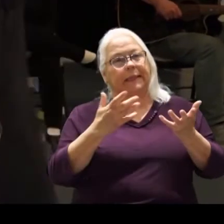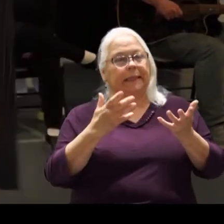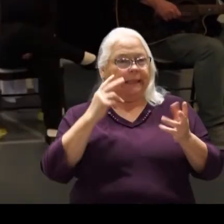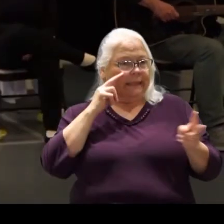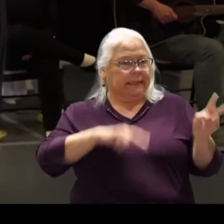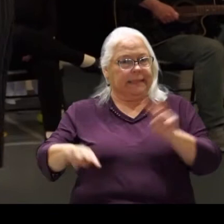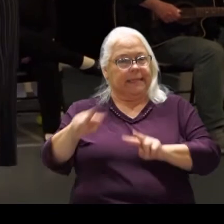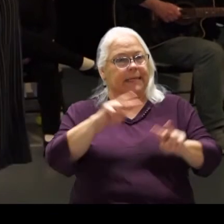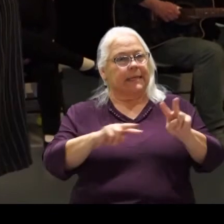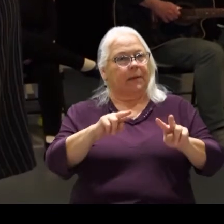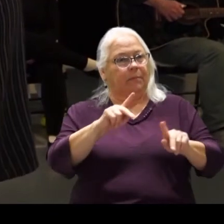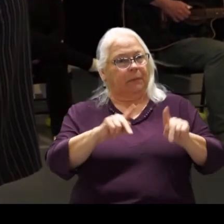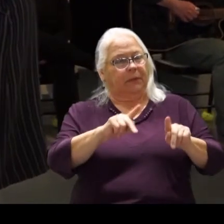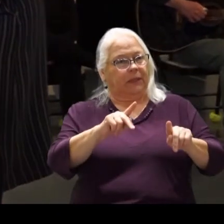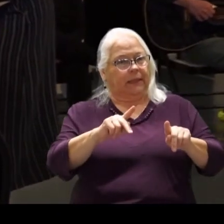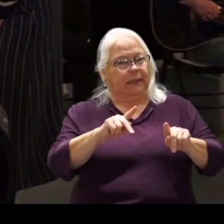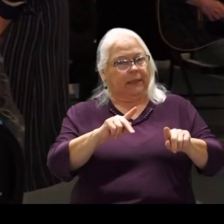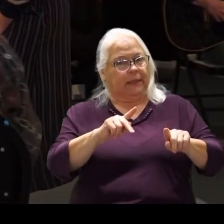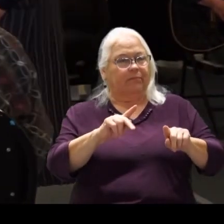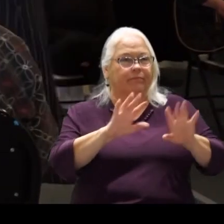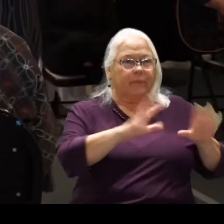discount the abilities